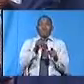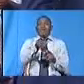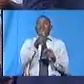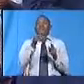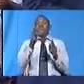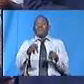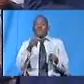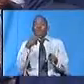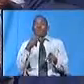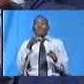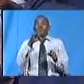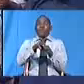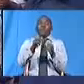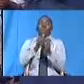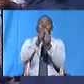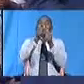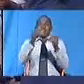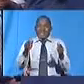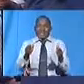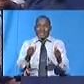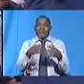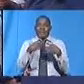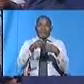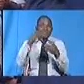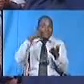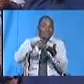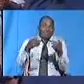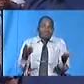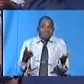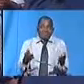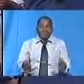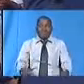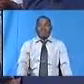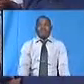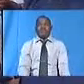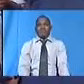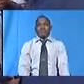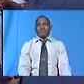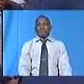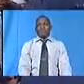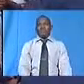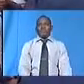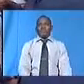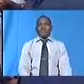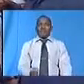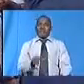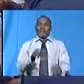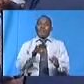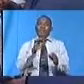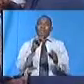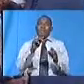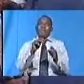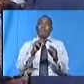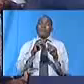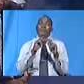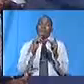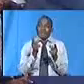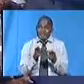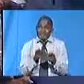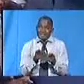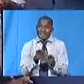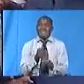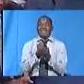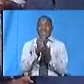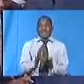anybody voted without prior biometric verification? Well, did they notice even that the